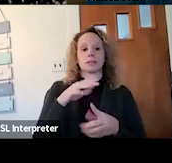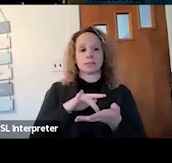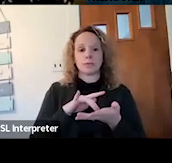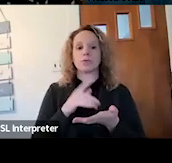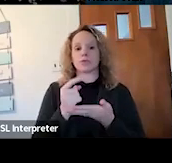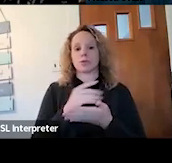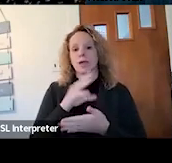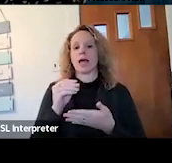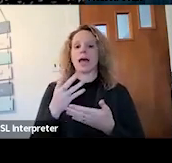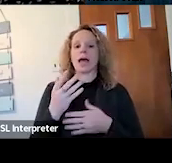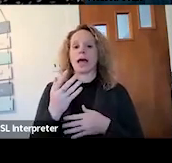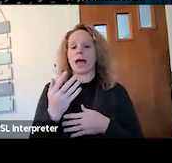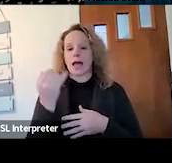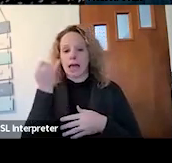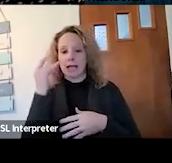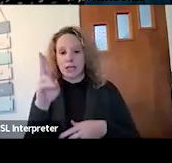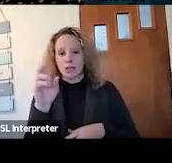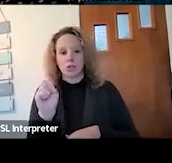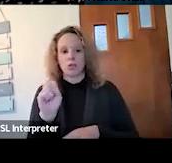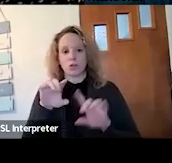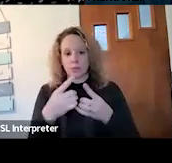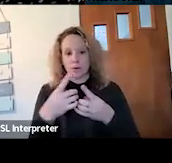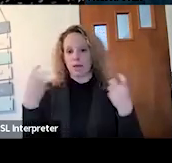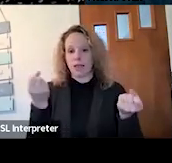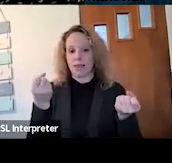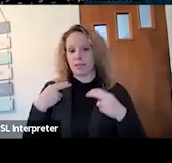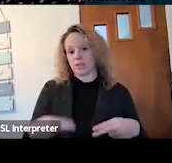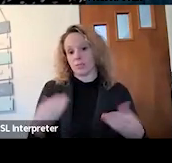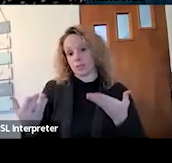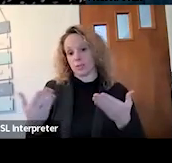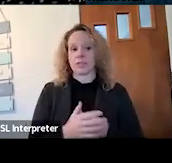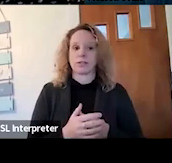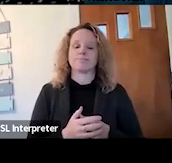Administration, or the U.S. Department of Health and Human Services.